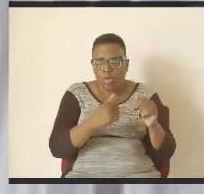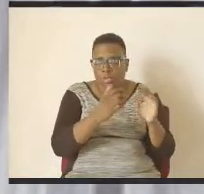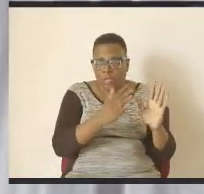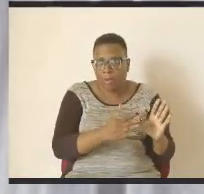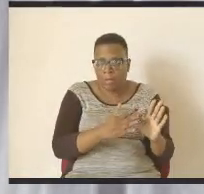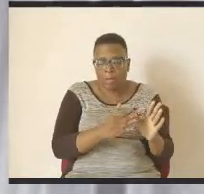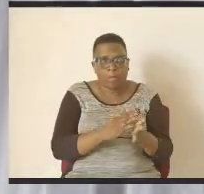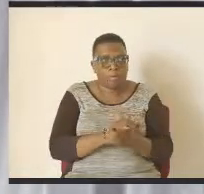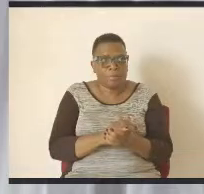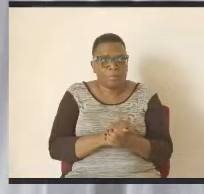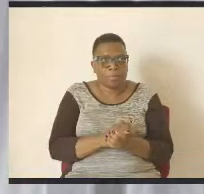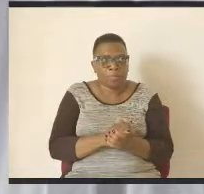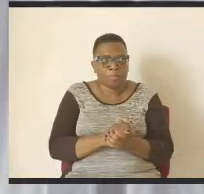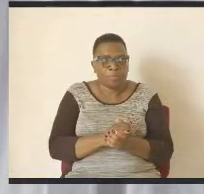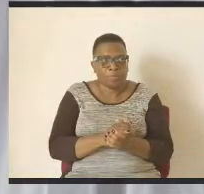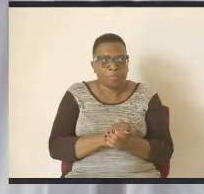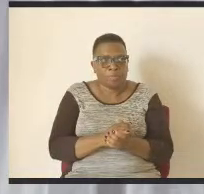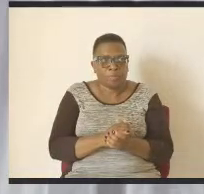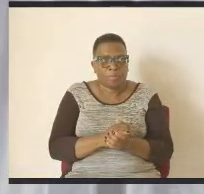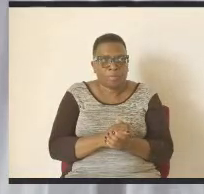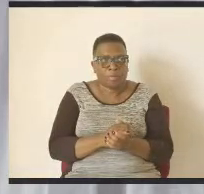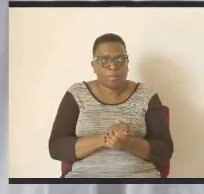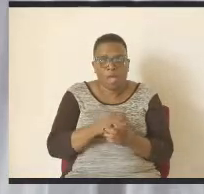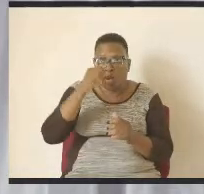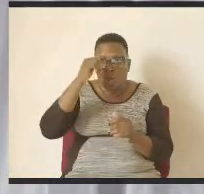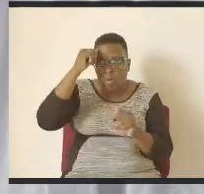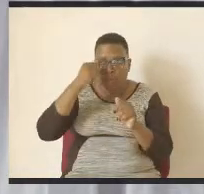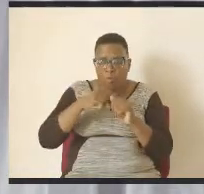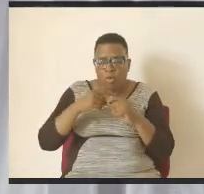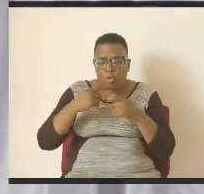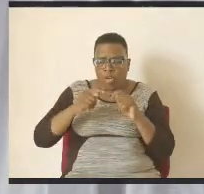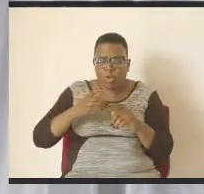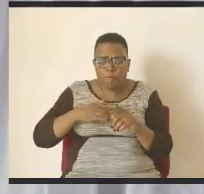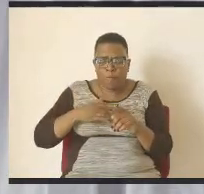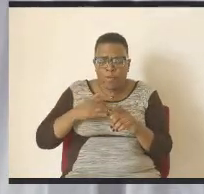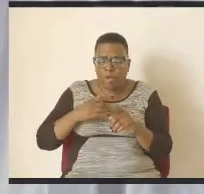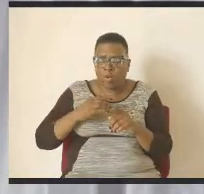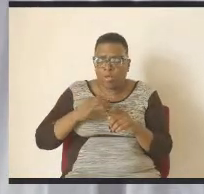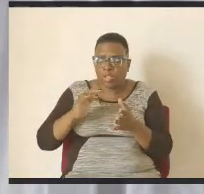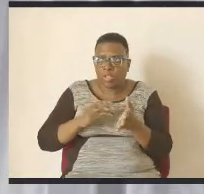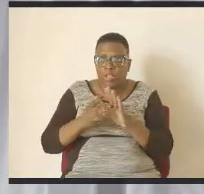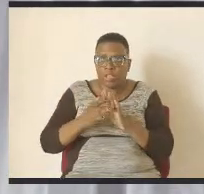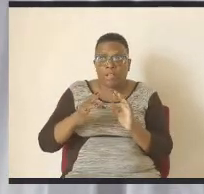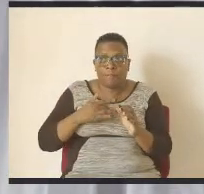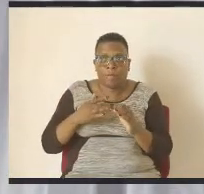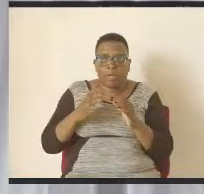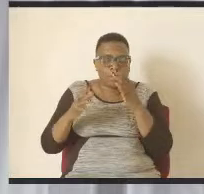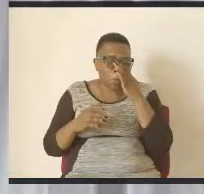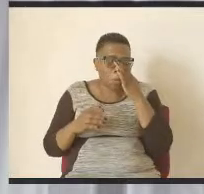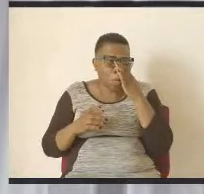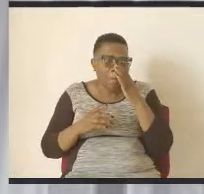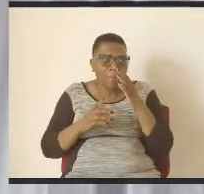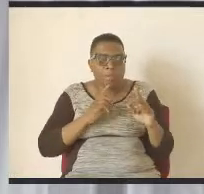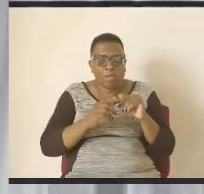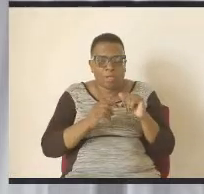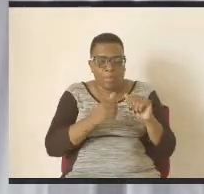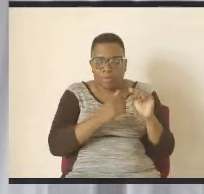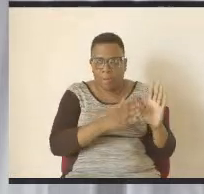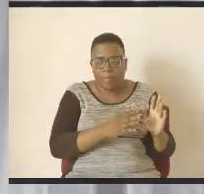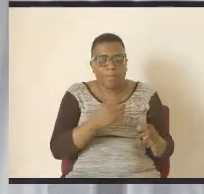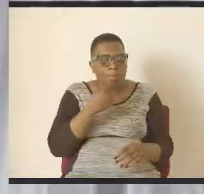weight of the cup. We're trying to enter into what he felt. You know that after 2 days in